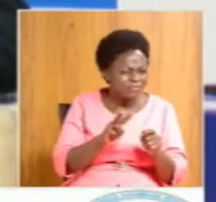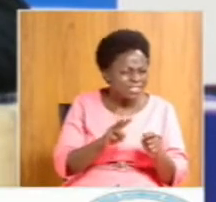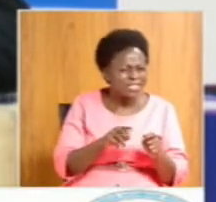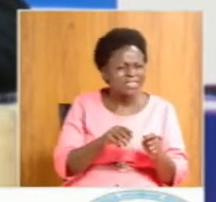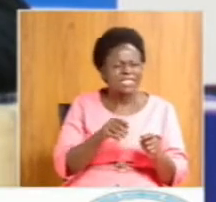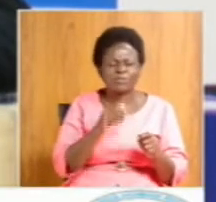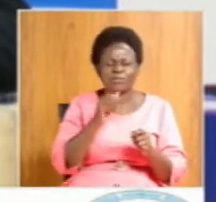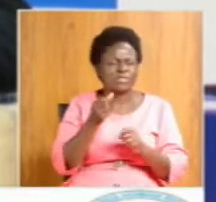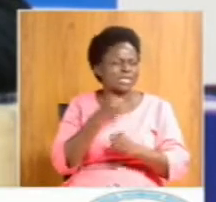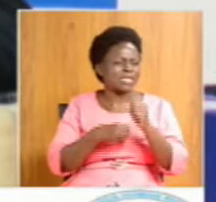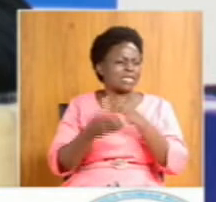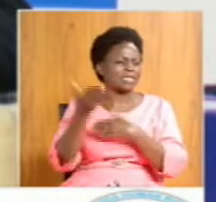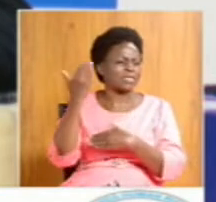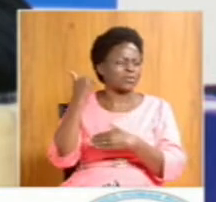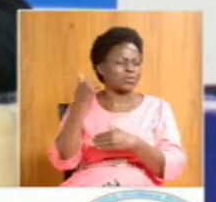years ago.